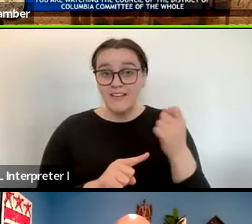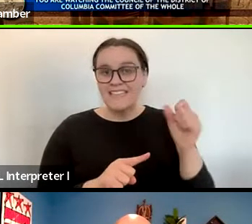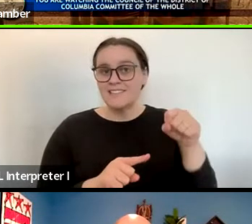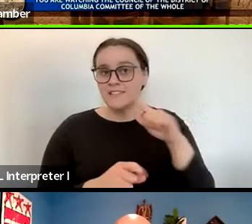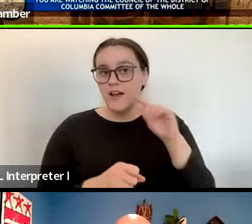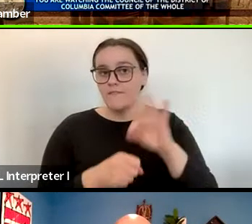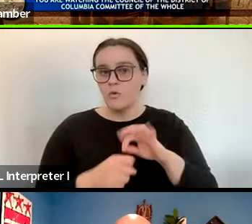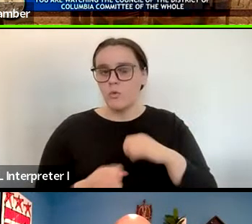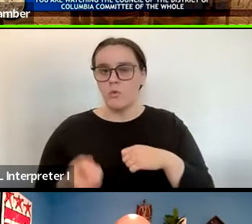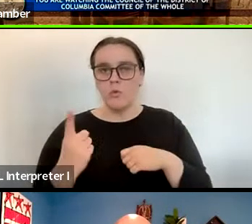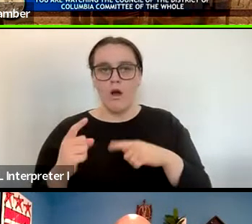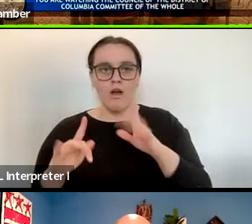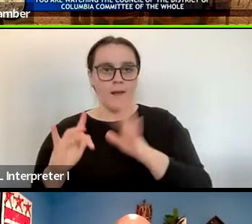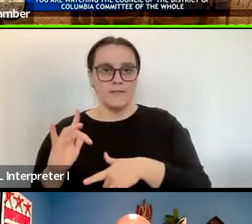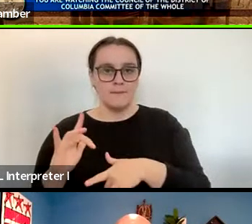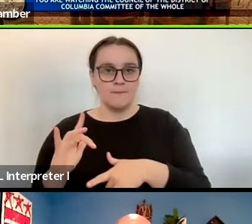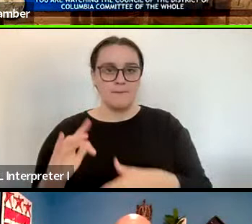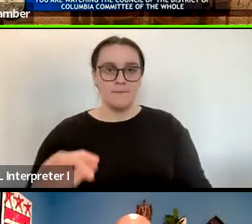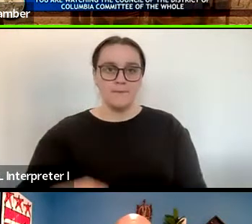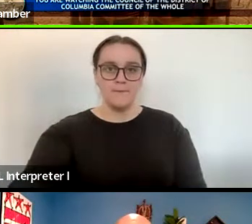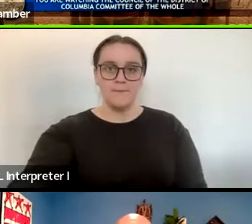absent.